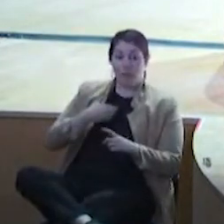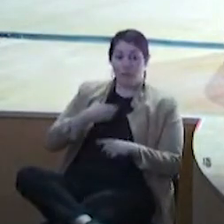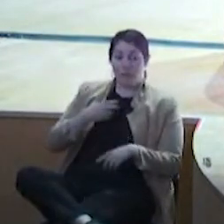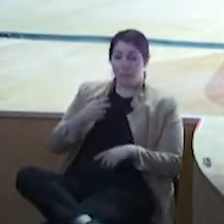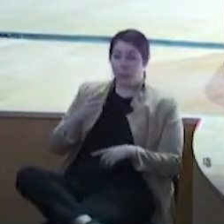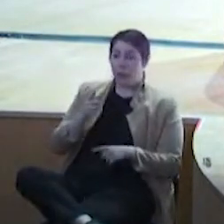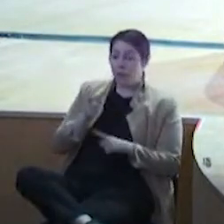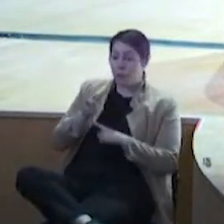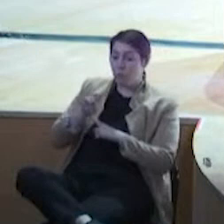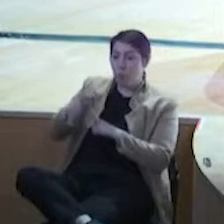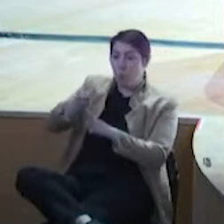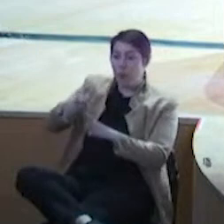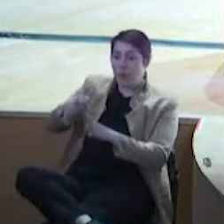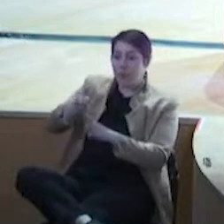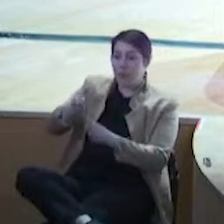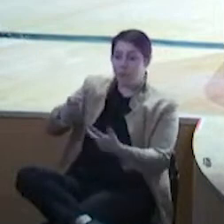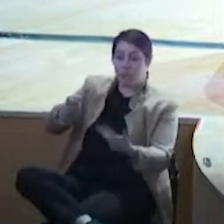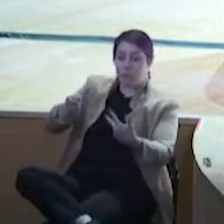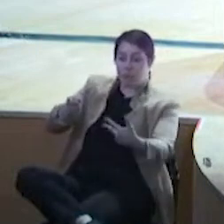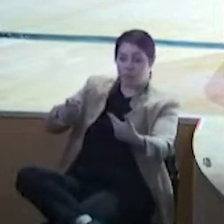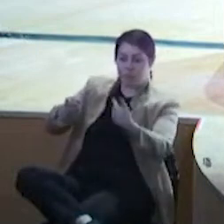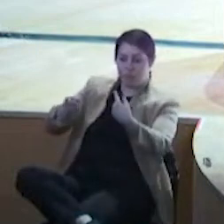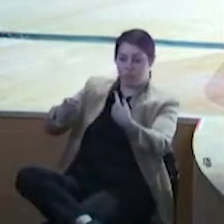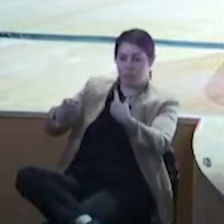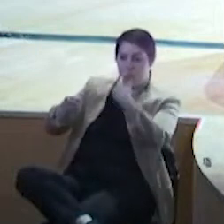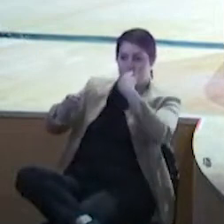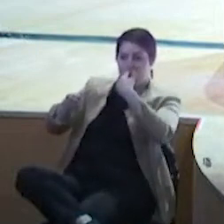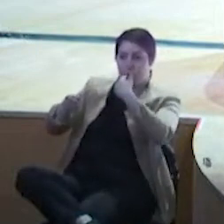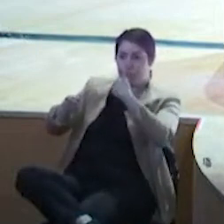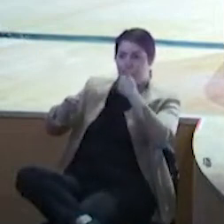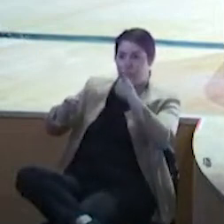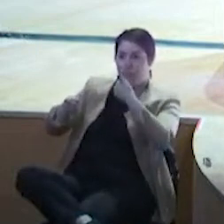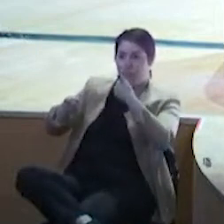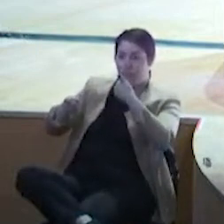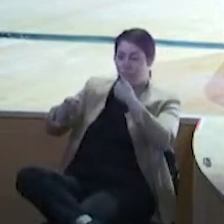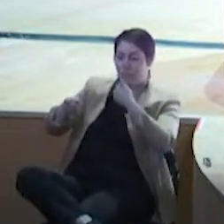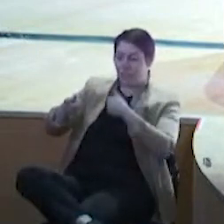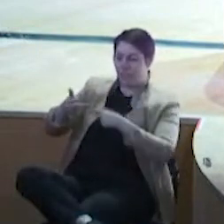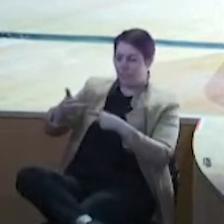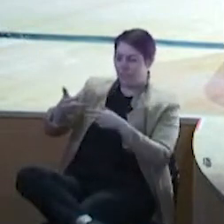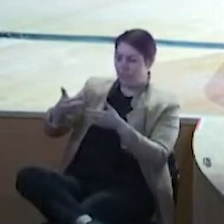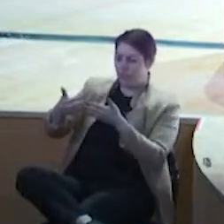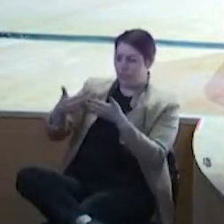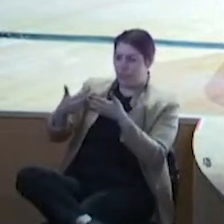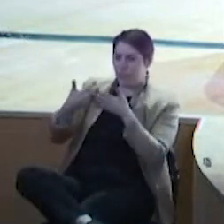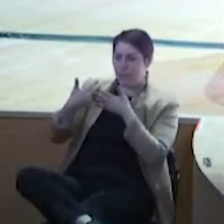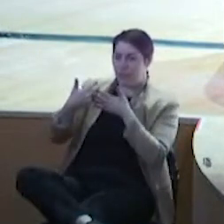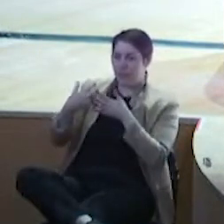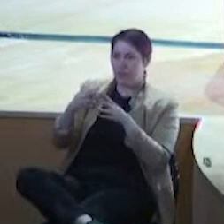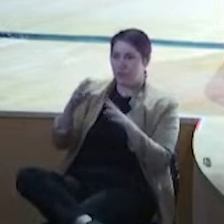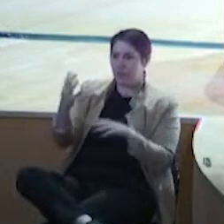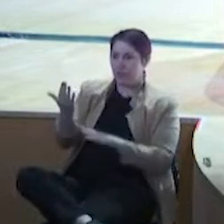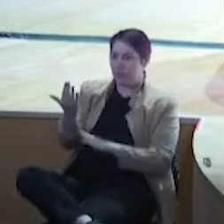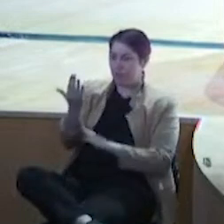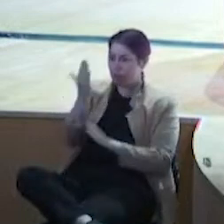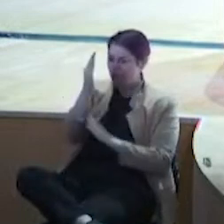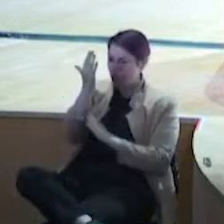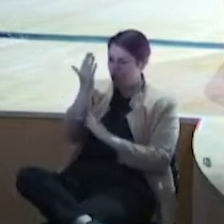you. So the number one thing that I would suggest would be to go and look in front of a mirror